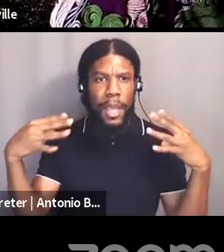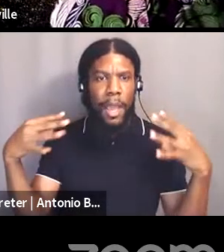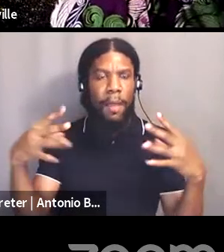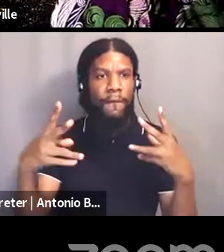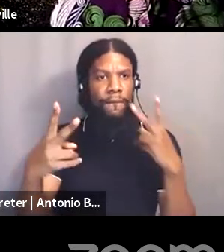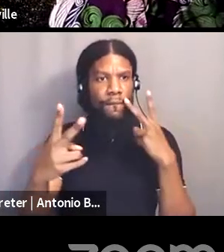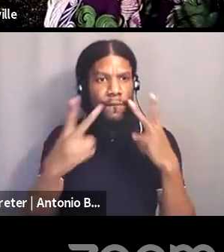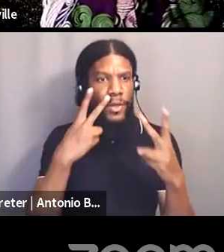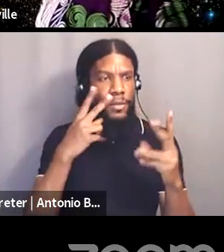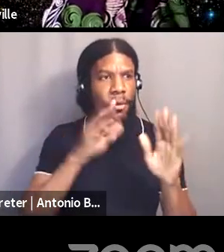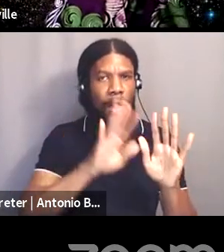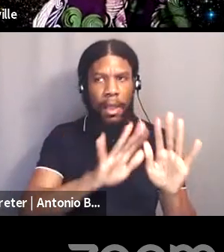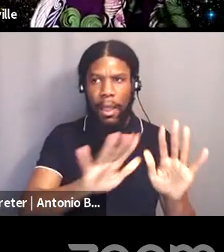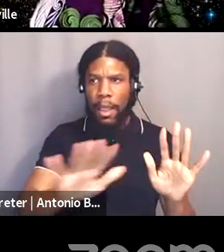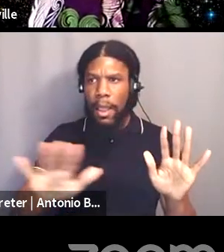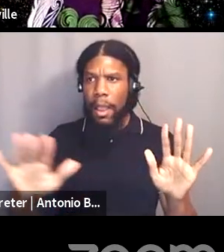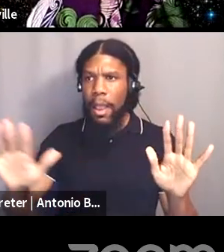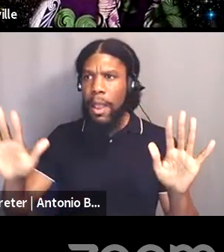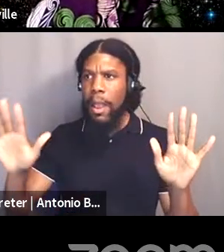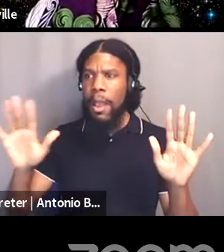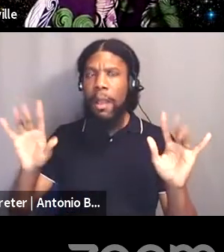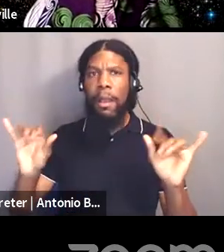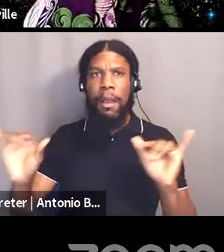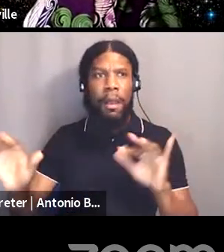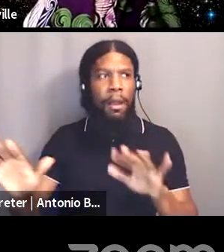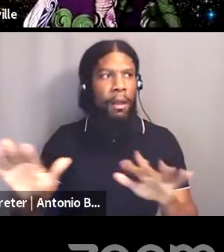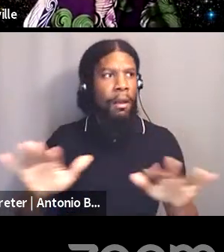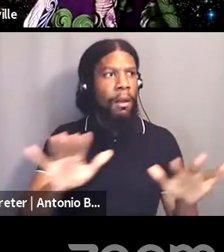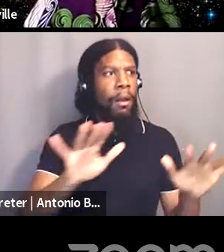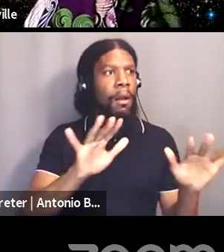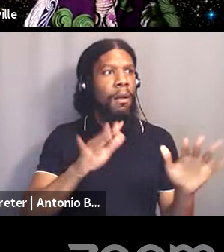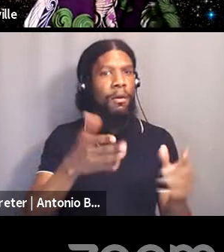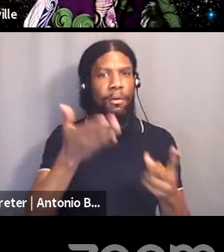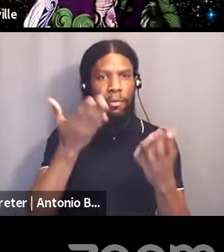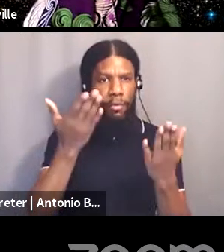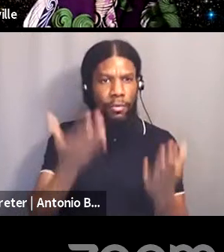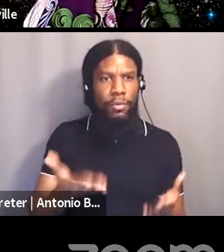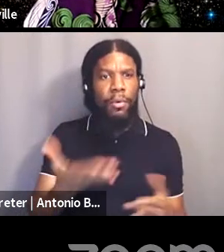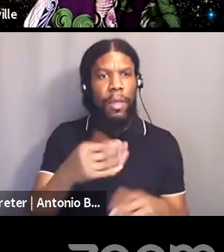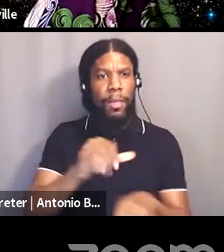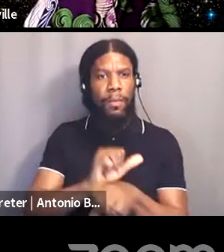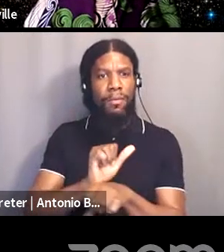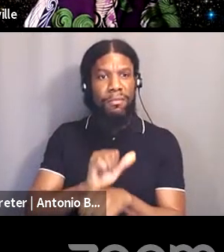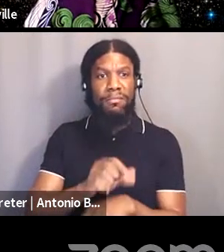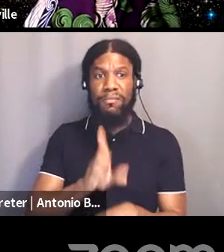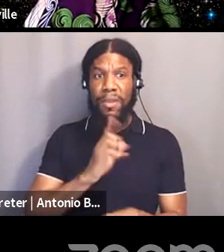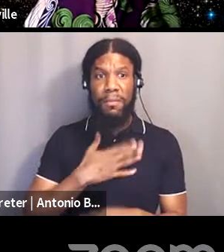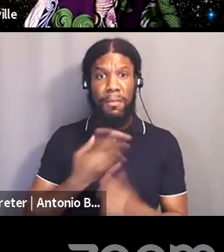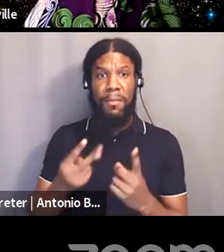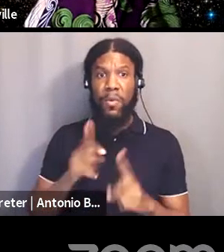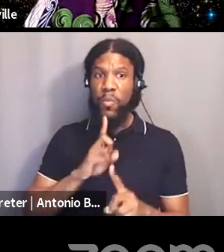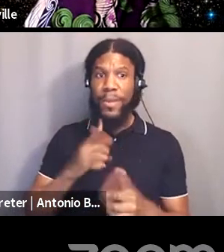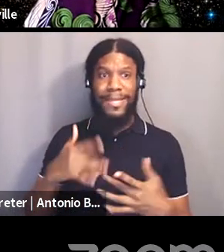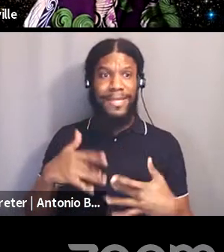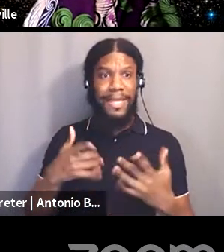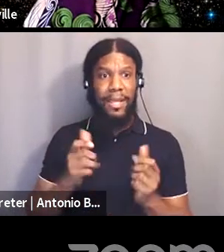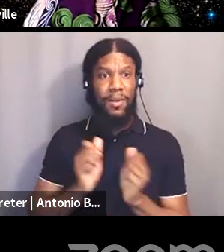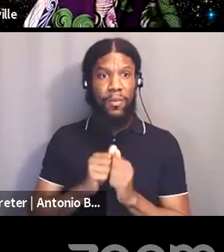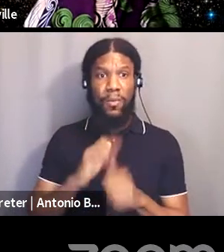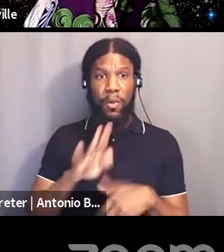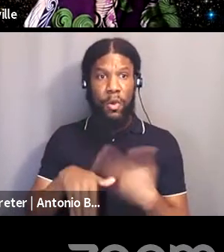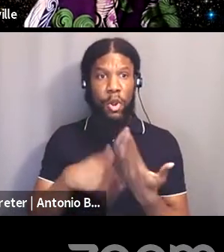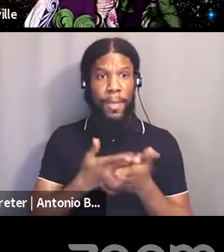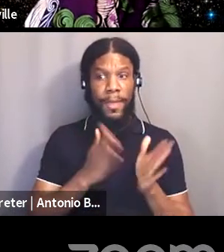other elements in the room, you and the work. And that was very exciting from my perspective with all of the